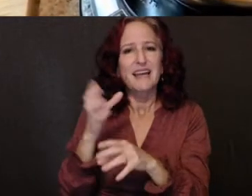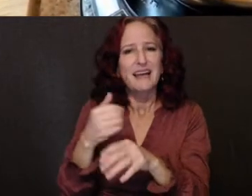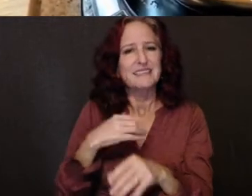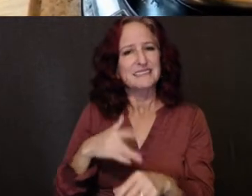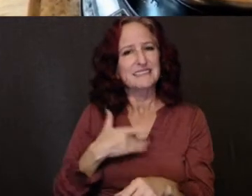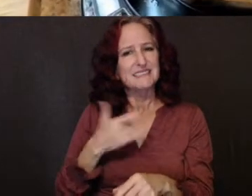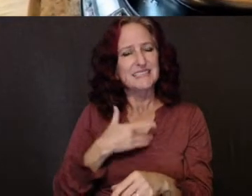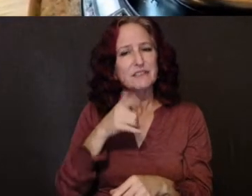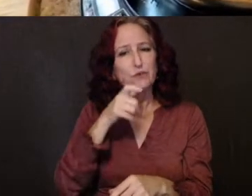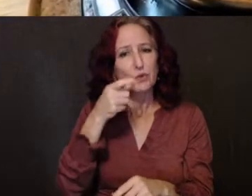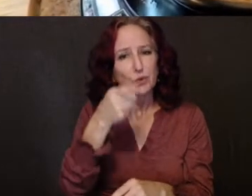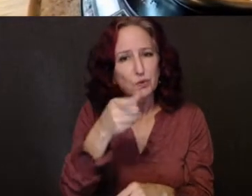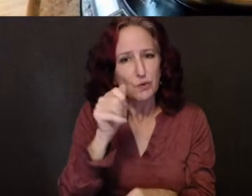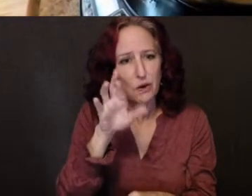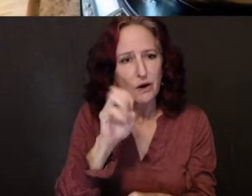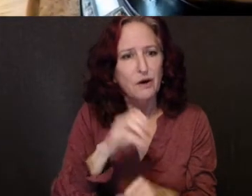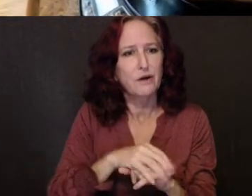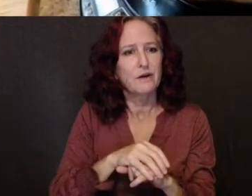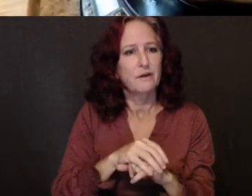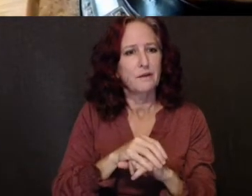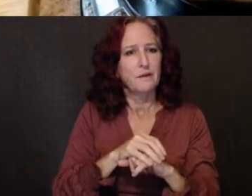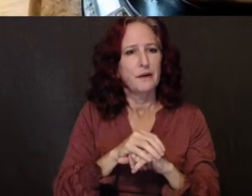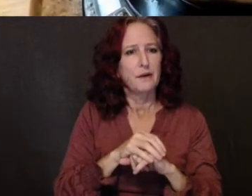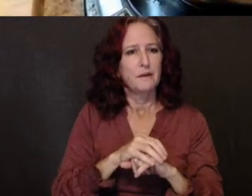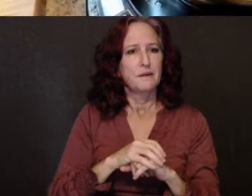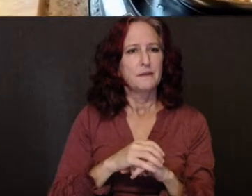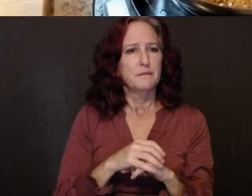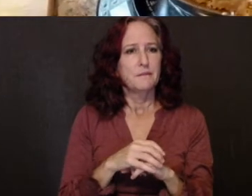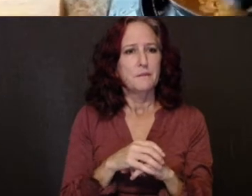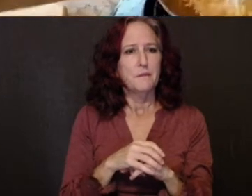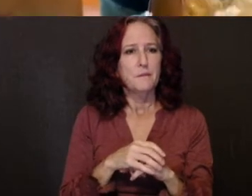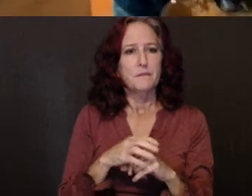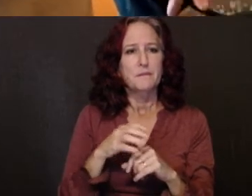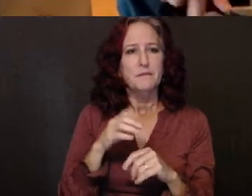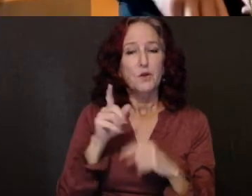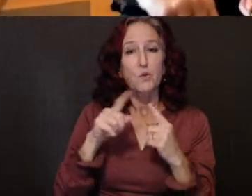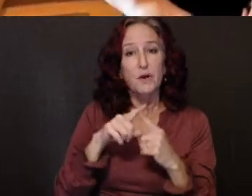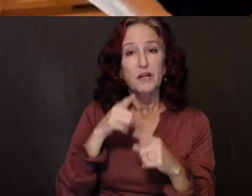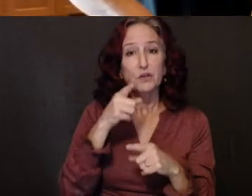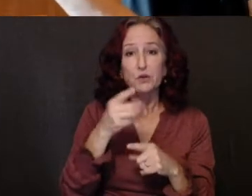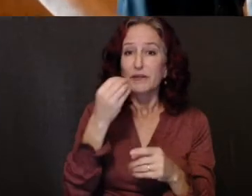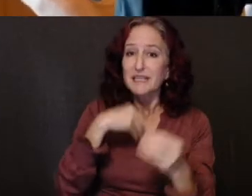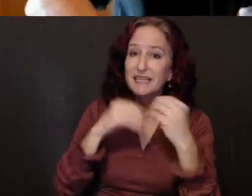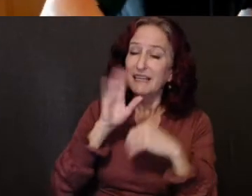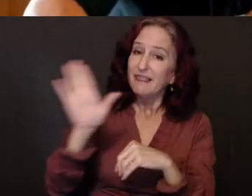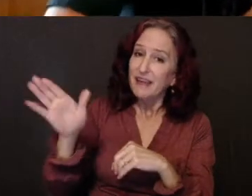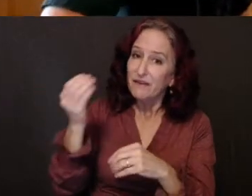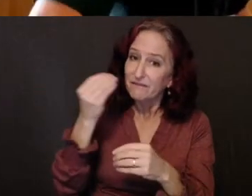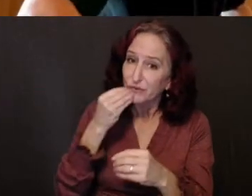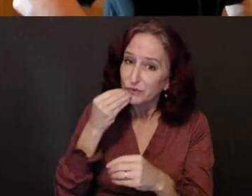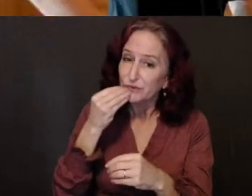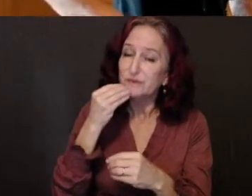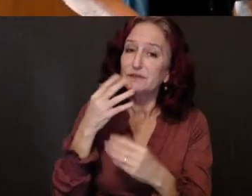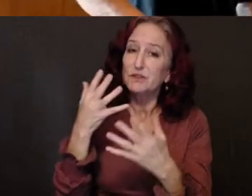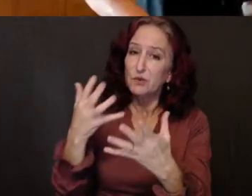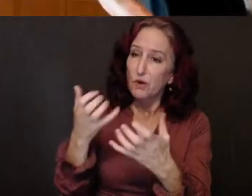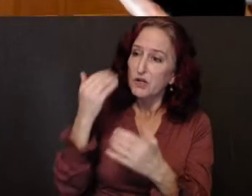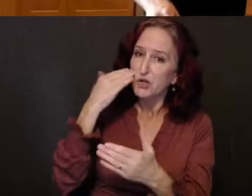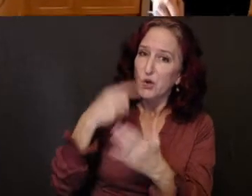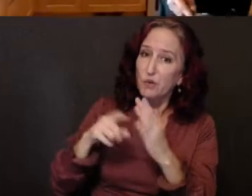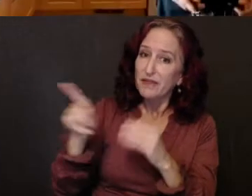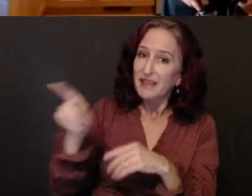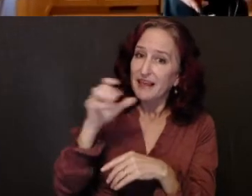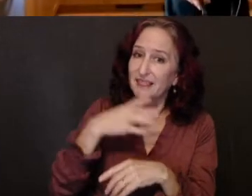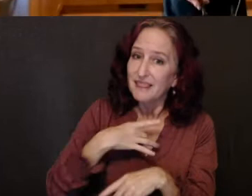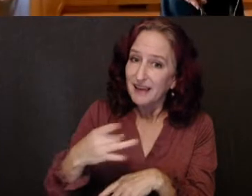you like with people, you know, they get a sense of who you are, and you know, you're breaking